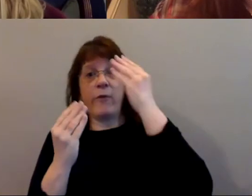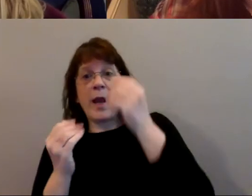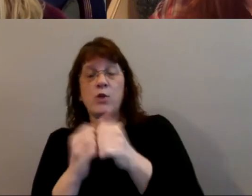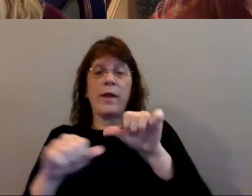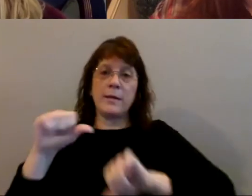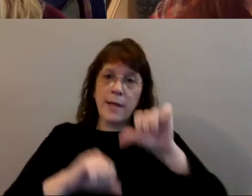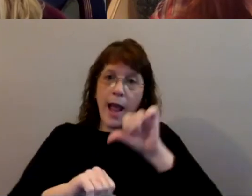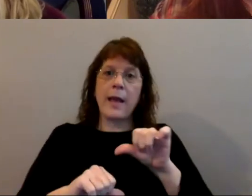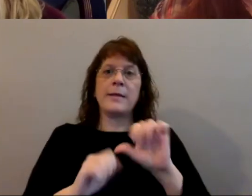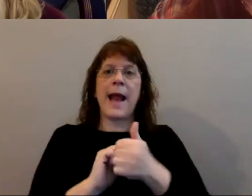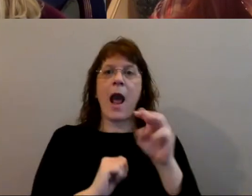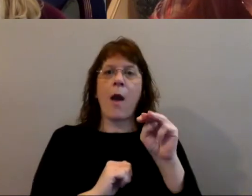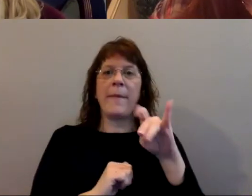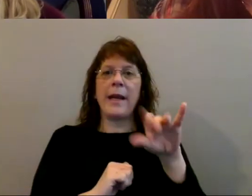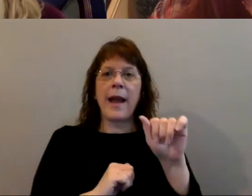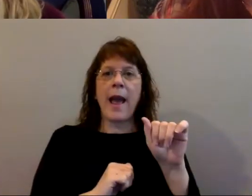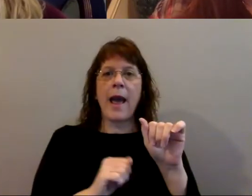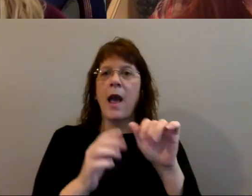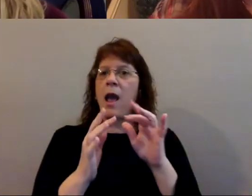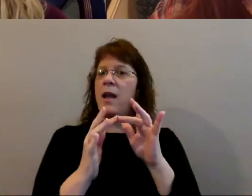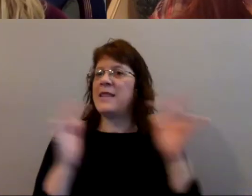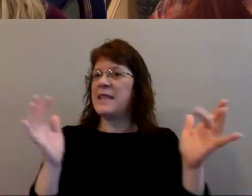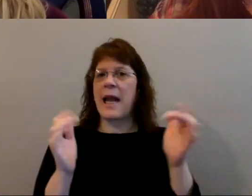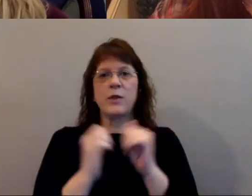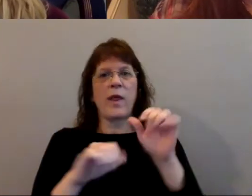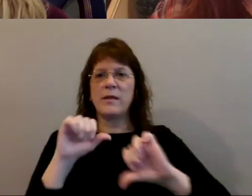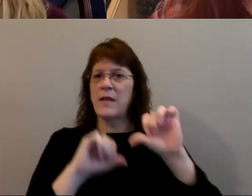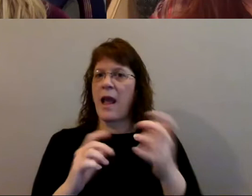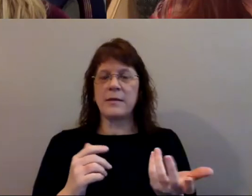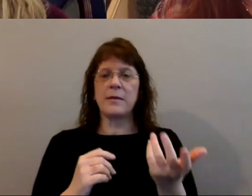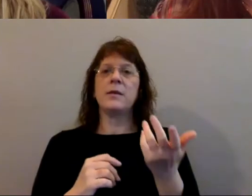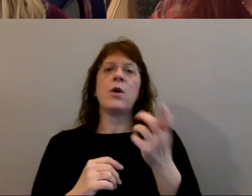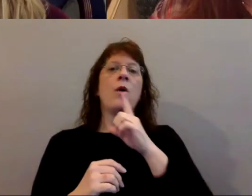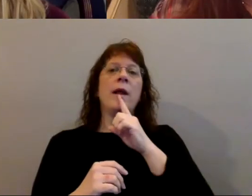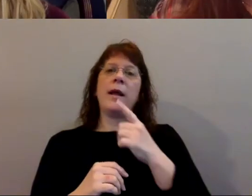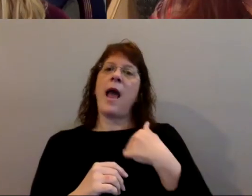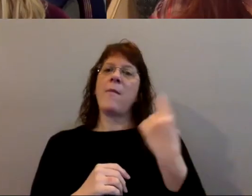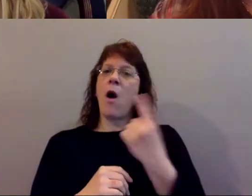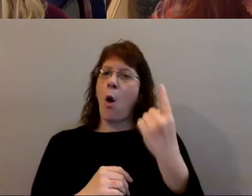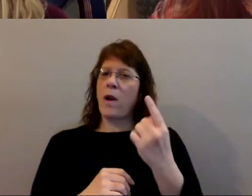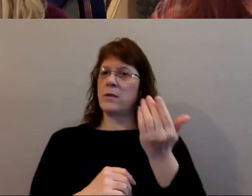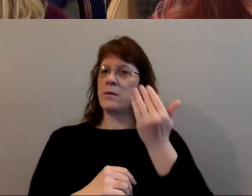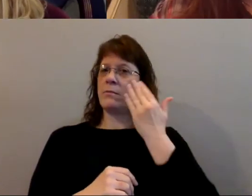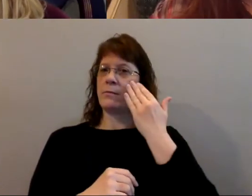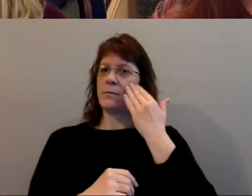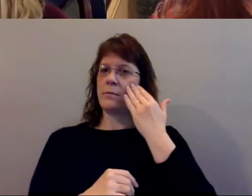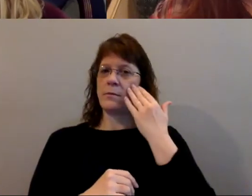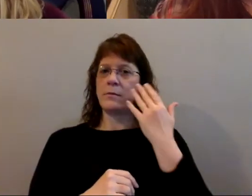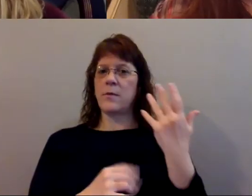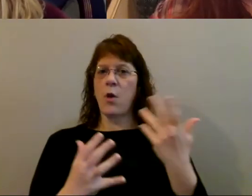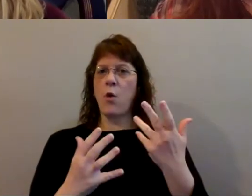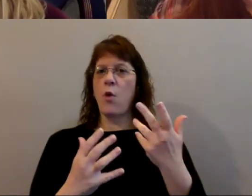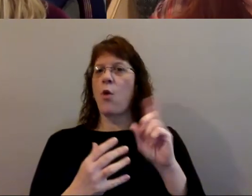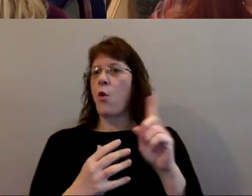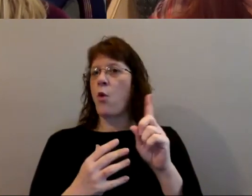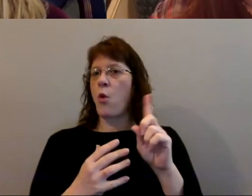having disconnects with what the science is actually saying. So I would always be conscientious of like what sources you're